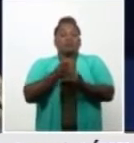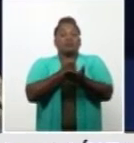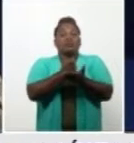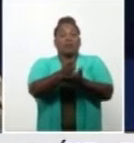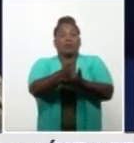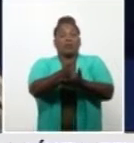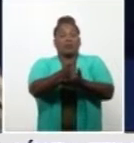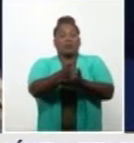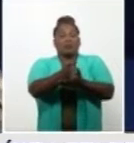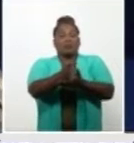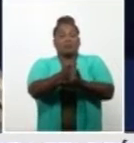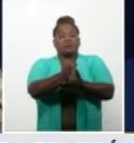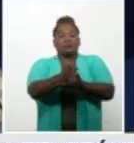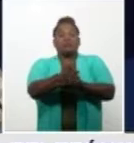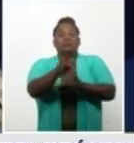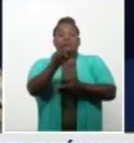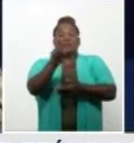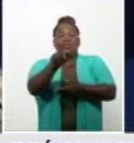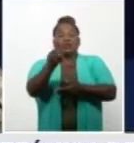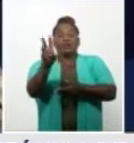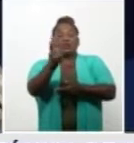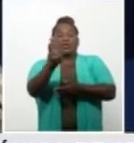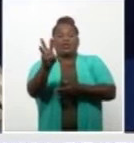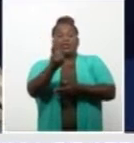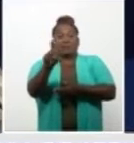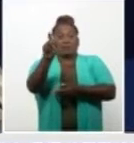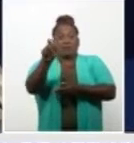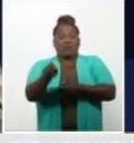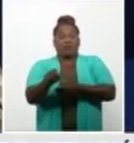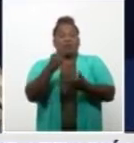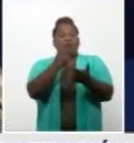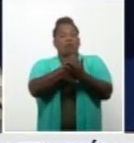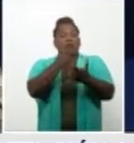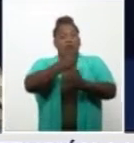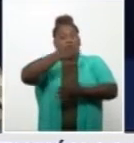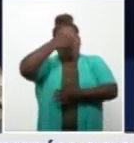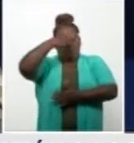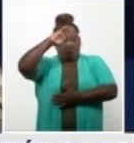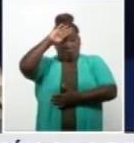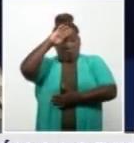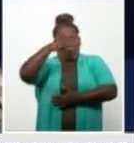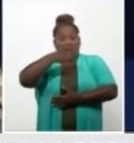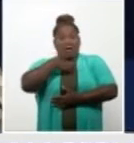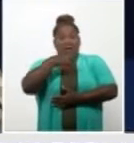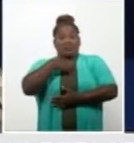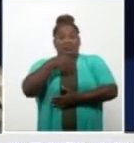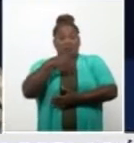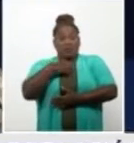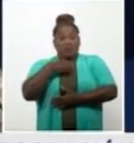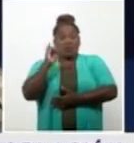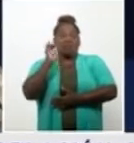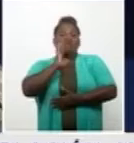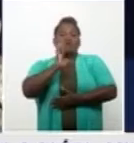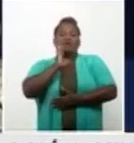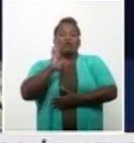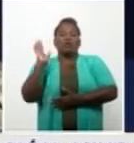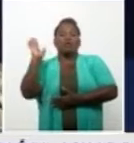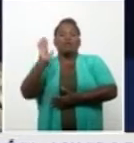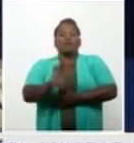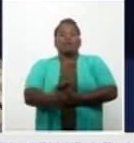all diagnosed cases, and the number of people who got infected abroad remains with no change,